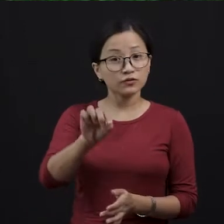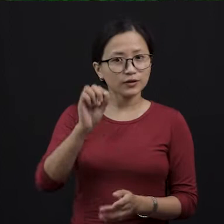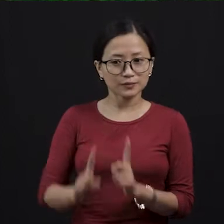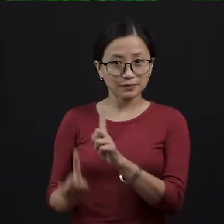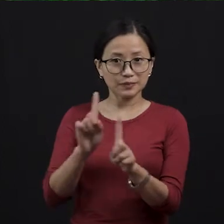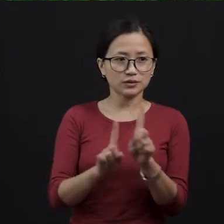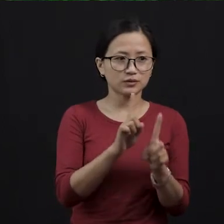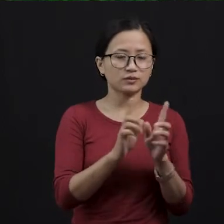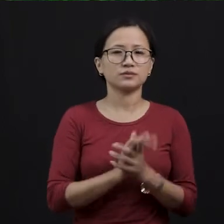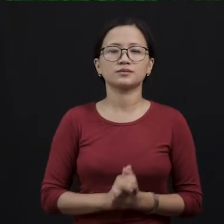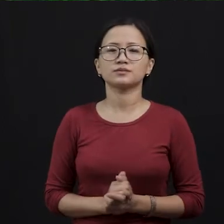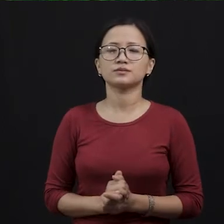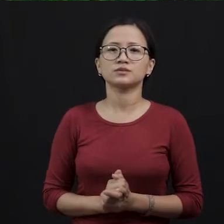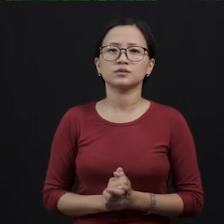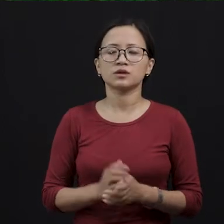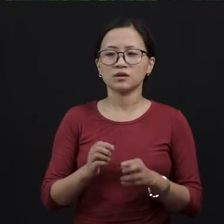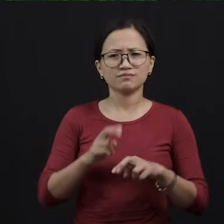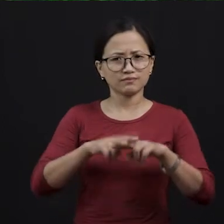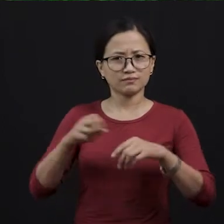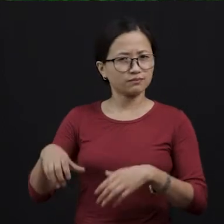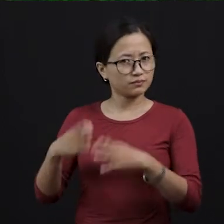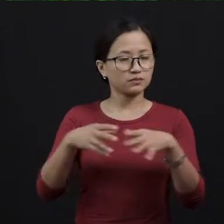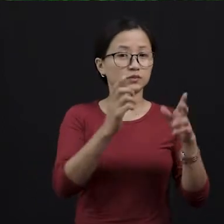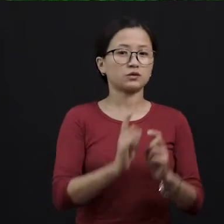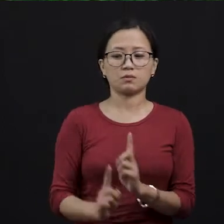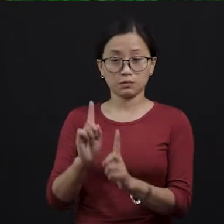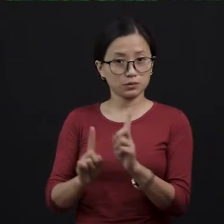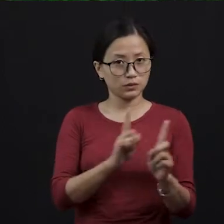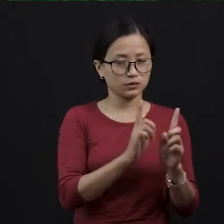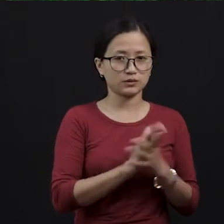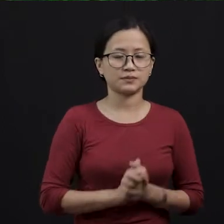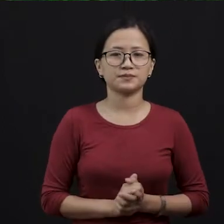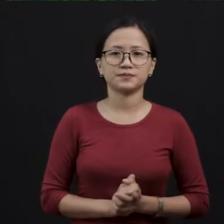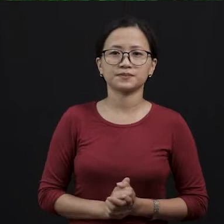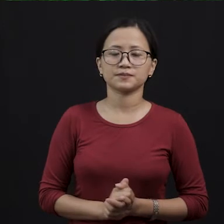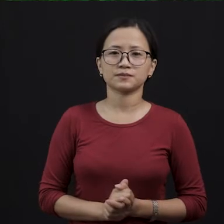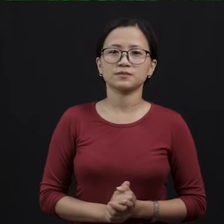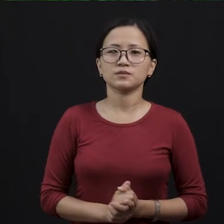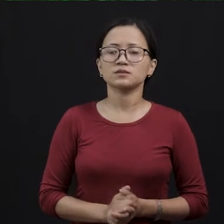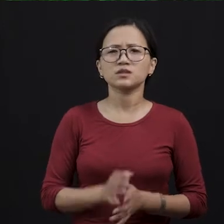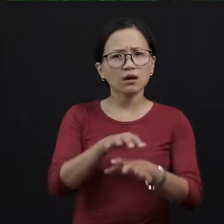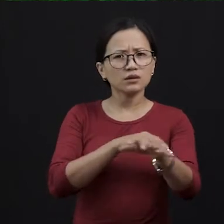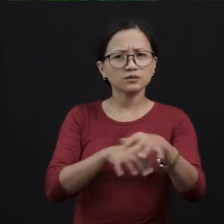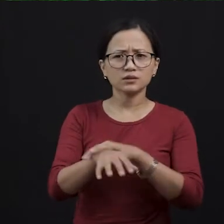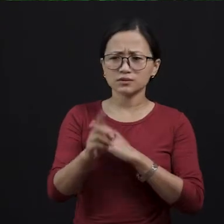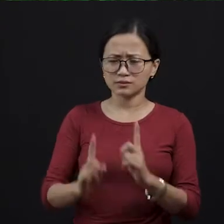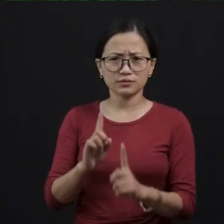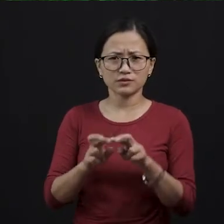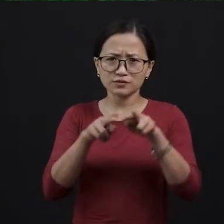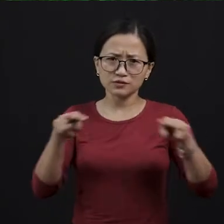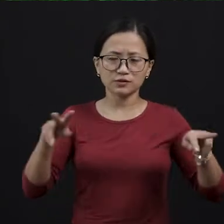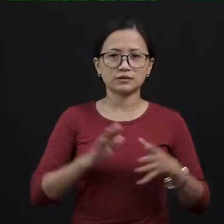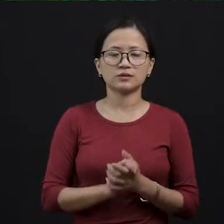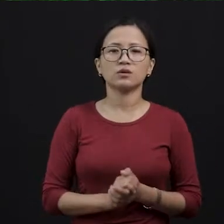plants, these are the forest plants, right? So in the forest, the animals and the plants are